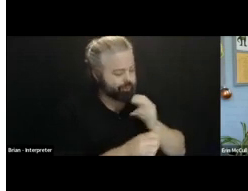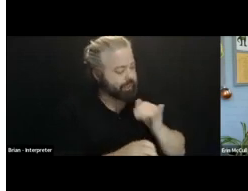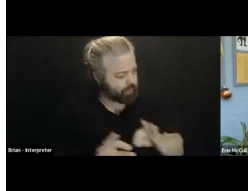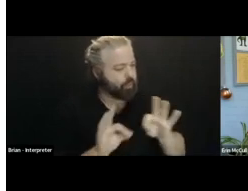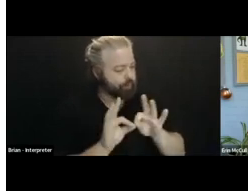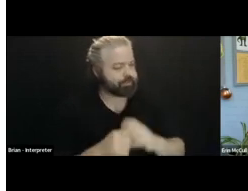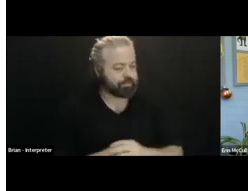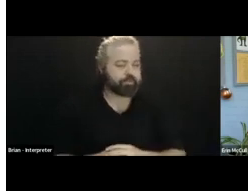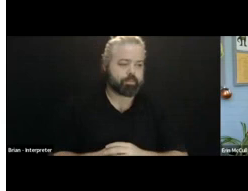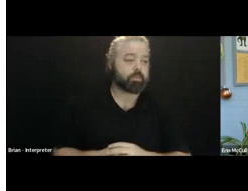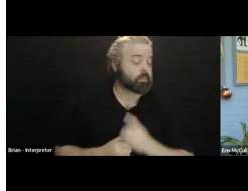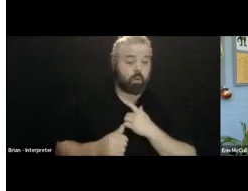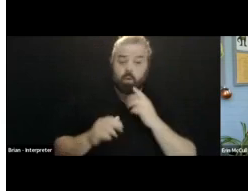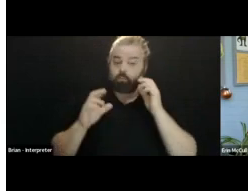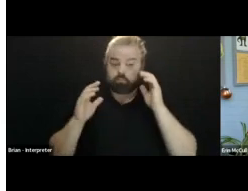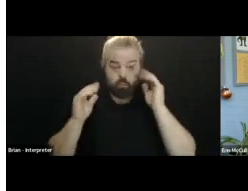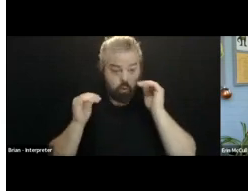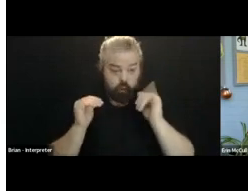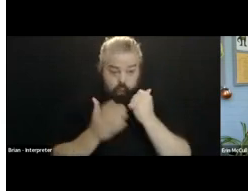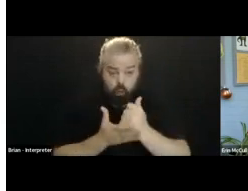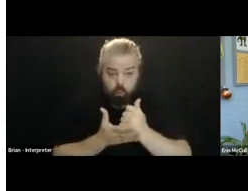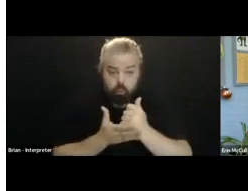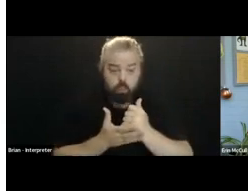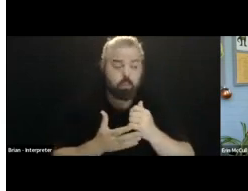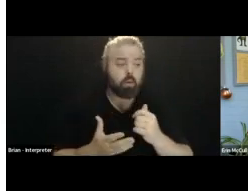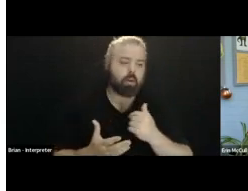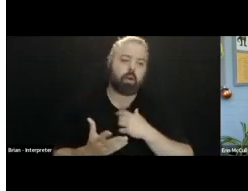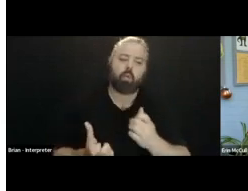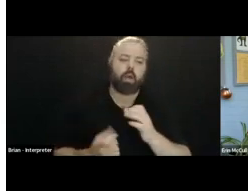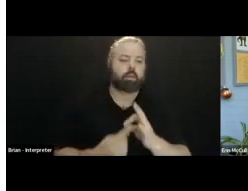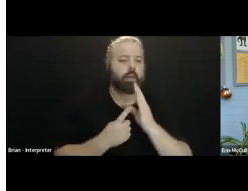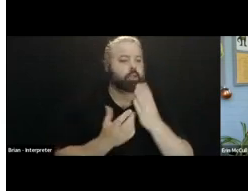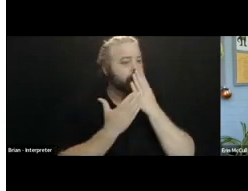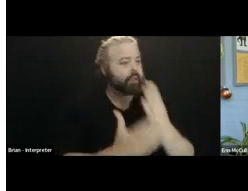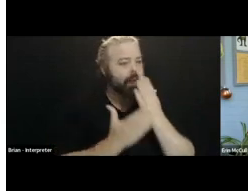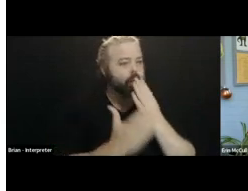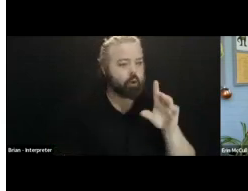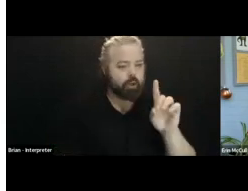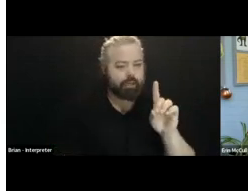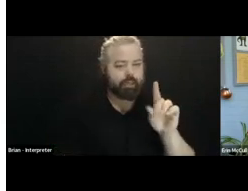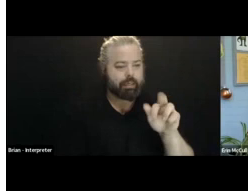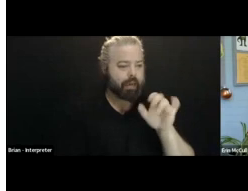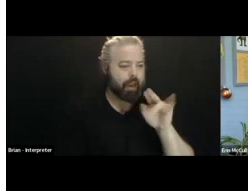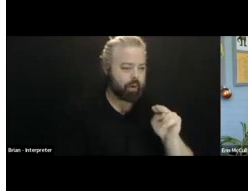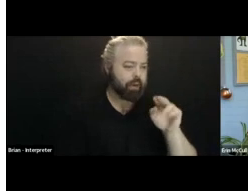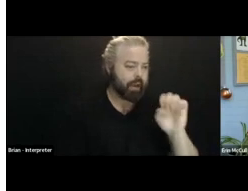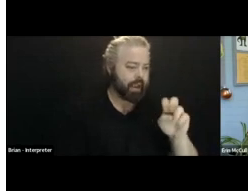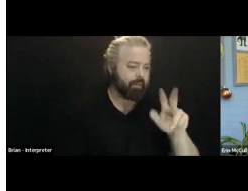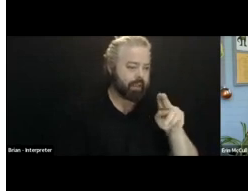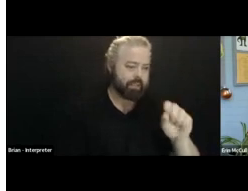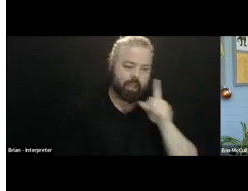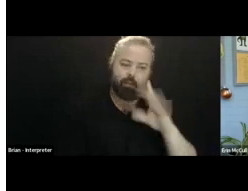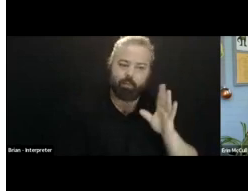was helpful. I want to give a special thank you to Darren Evans, who I mentioned a couple times, for